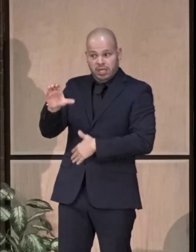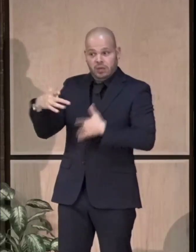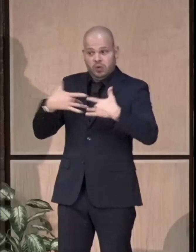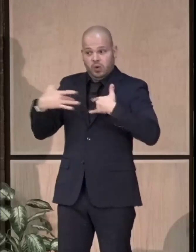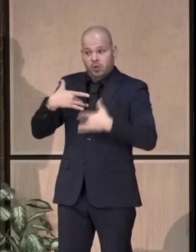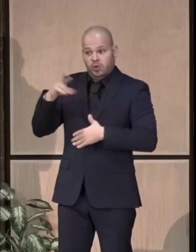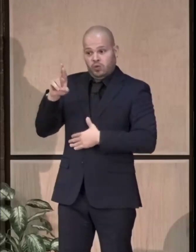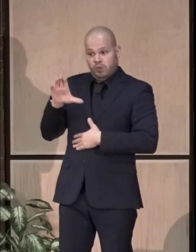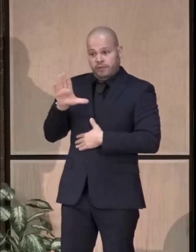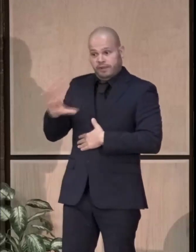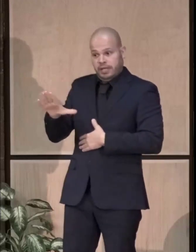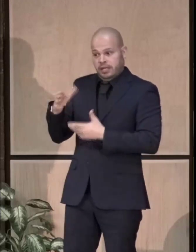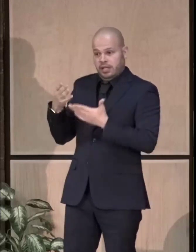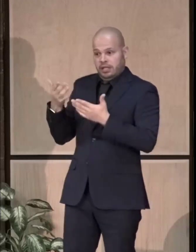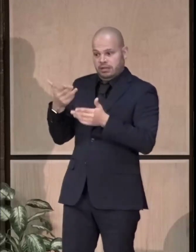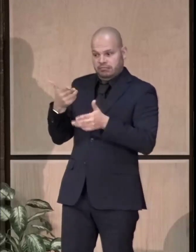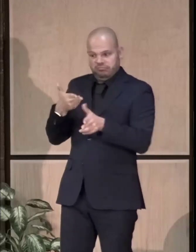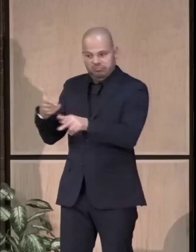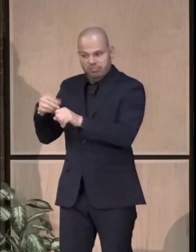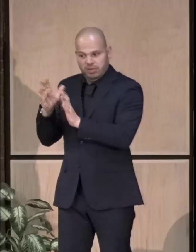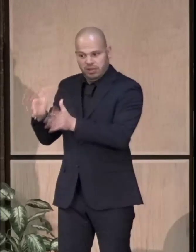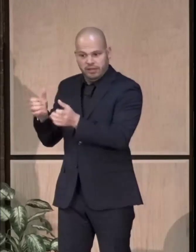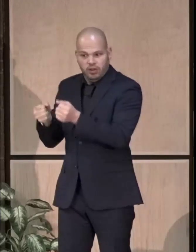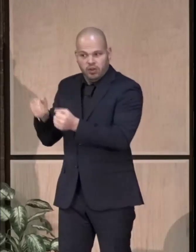Was concerned that they're in the car.